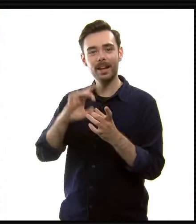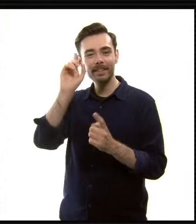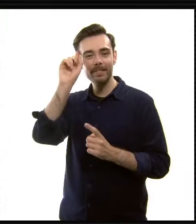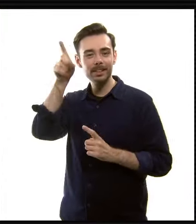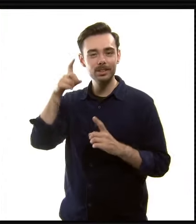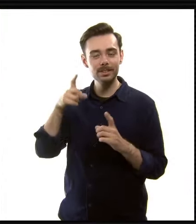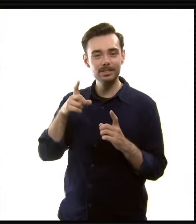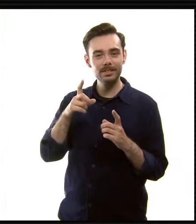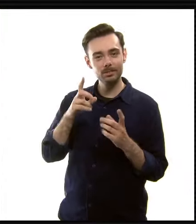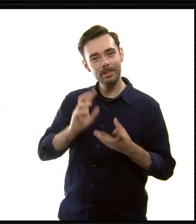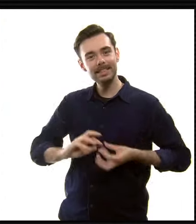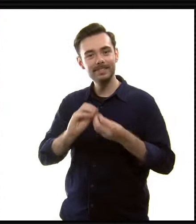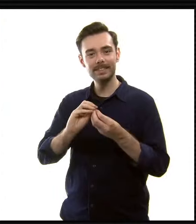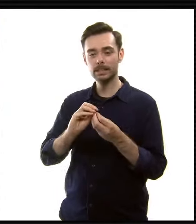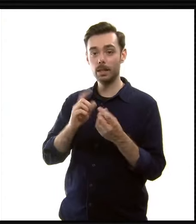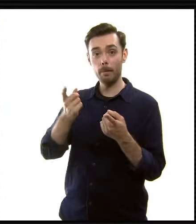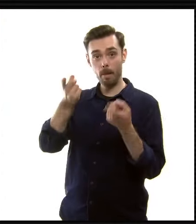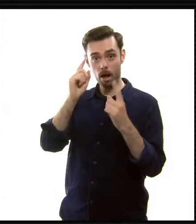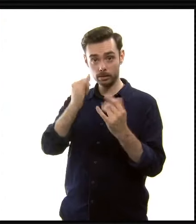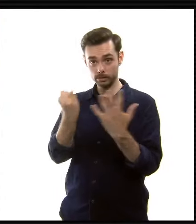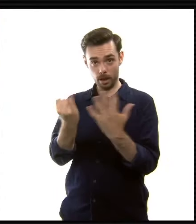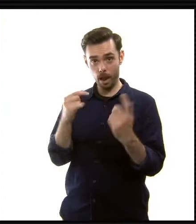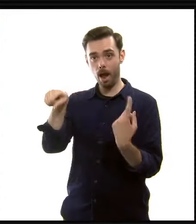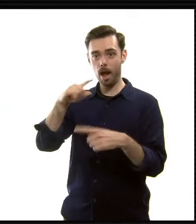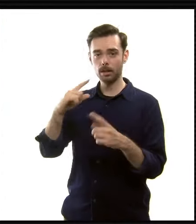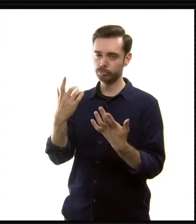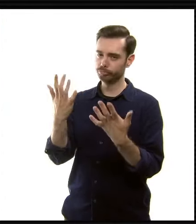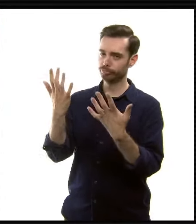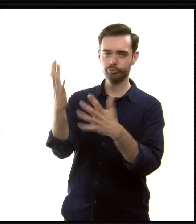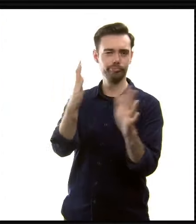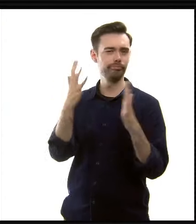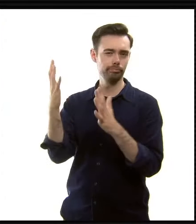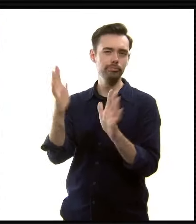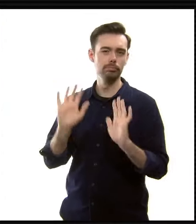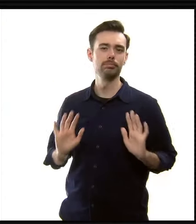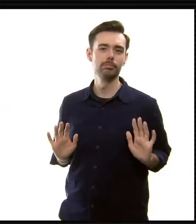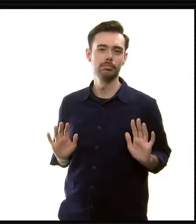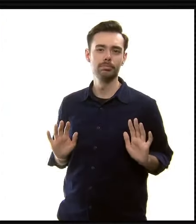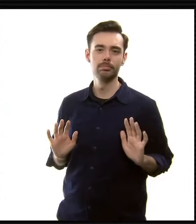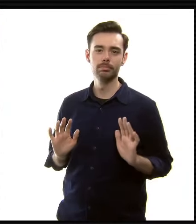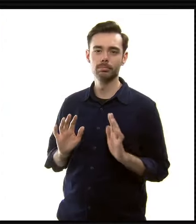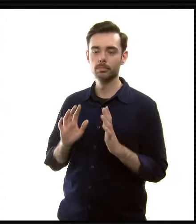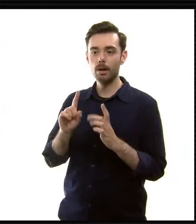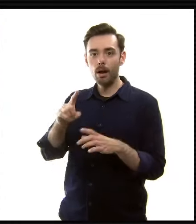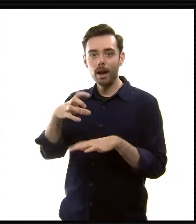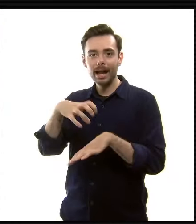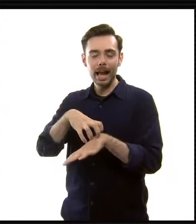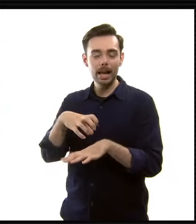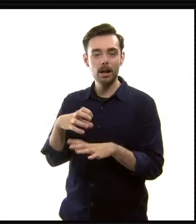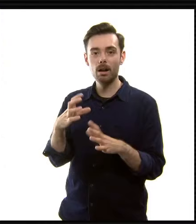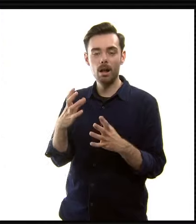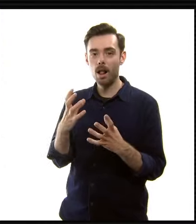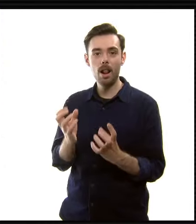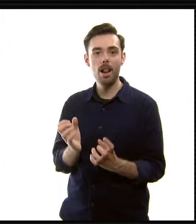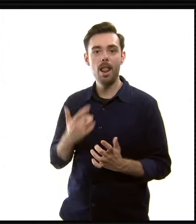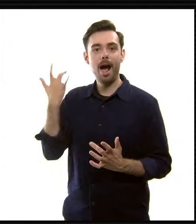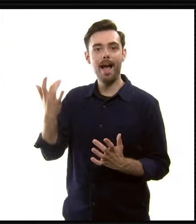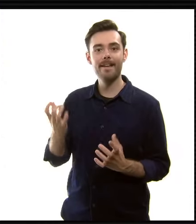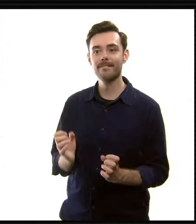Masters, you have outdone yourself one more time. The bricks has become alive in your hands.